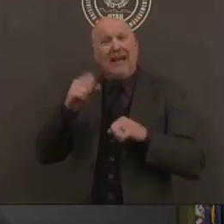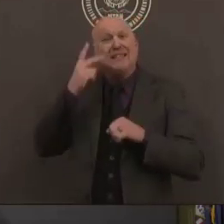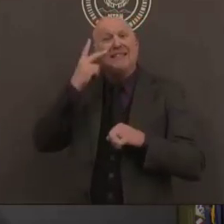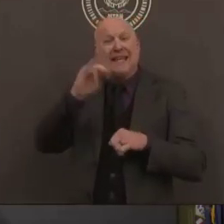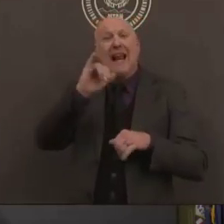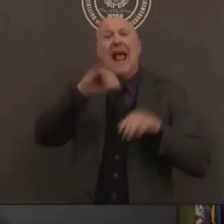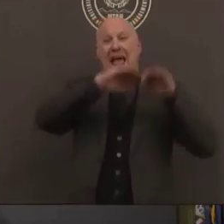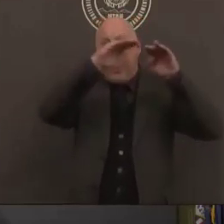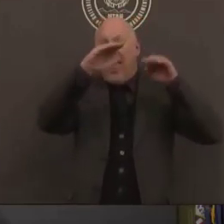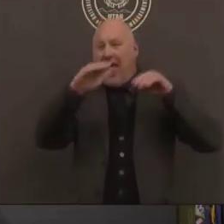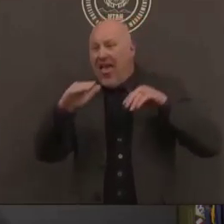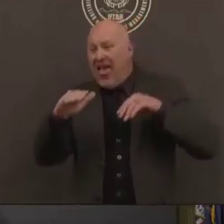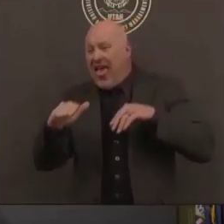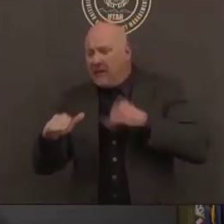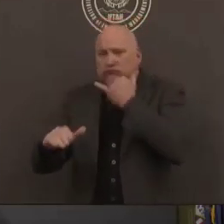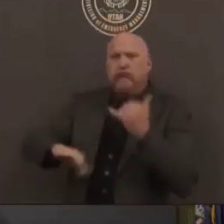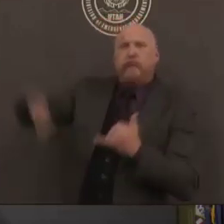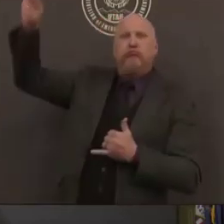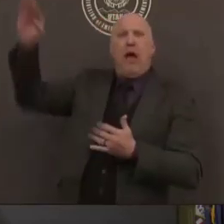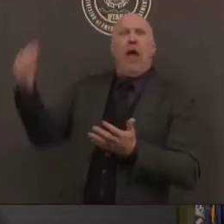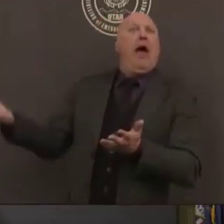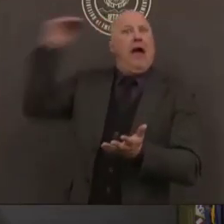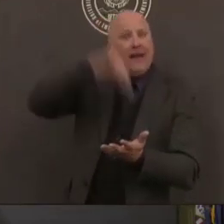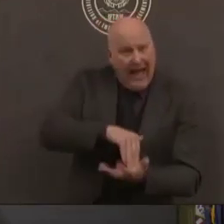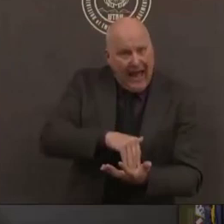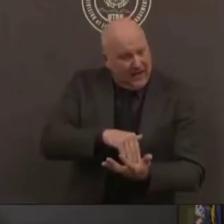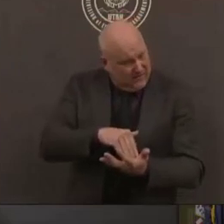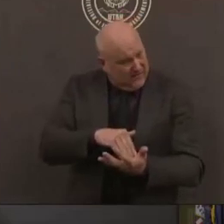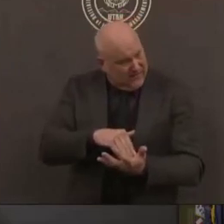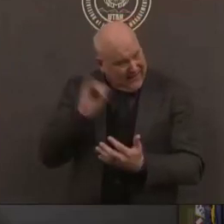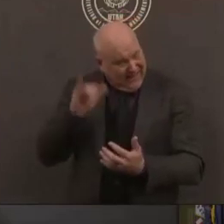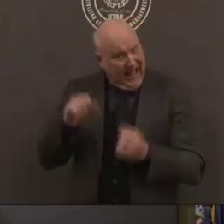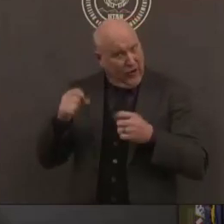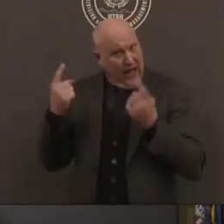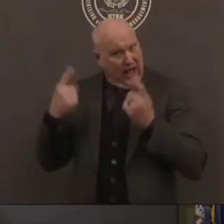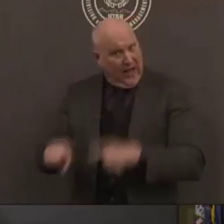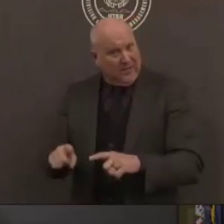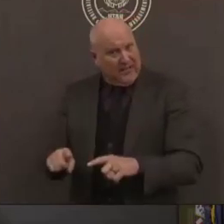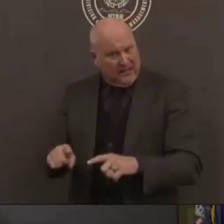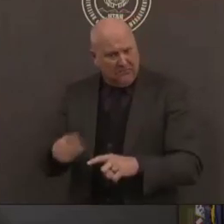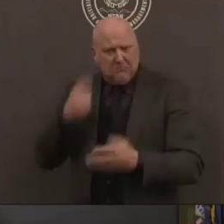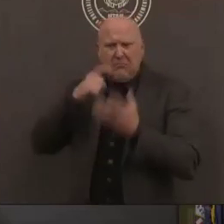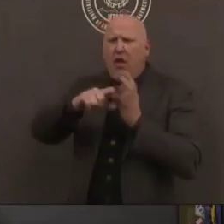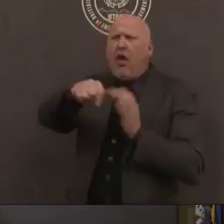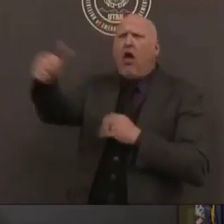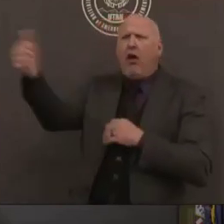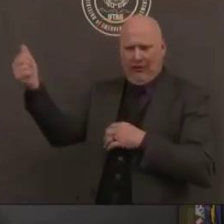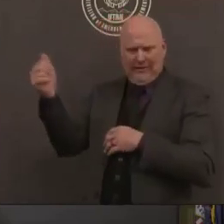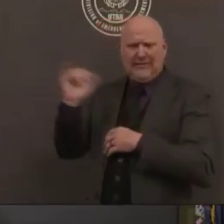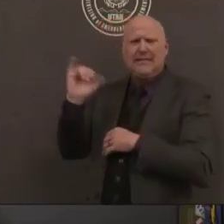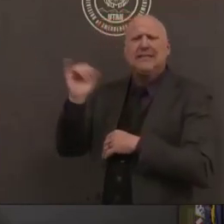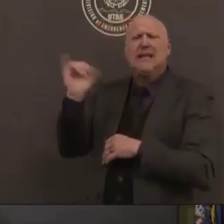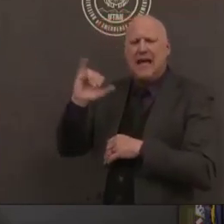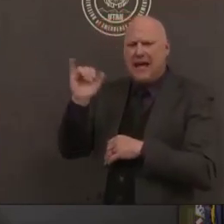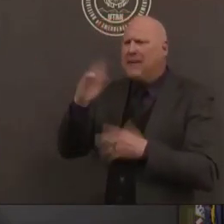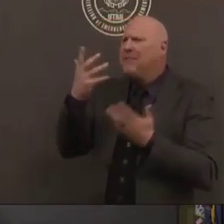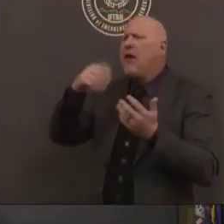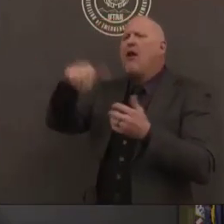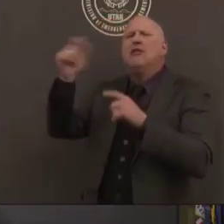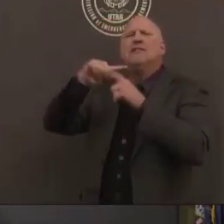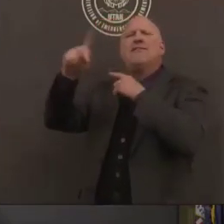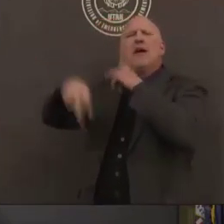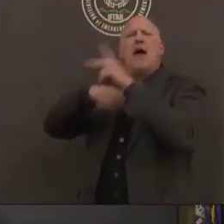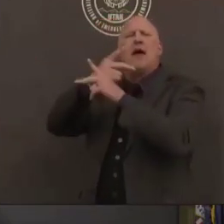for a virus, as has been exhibited historically, what kind of criteria do you